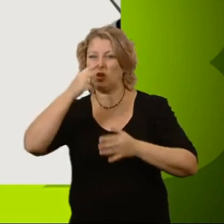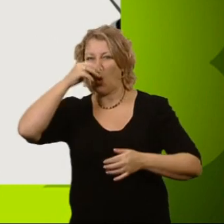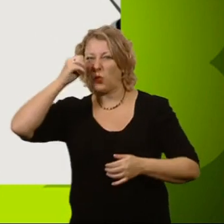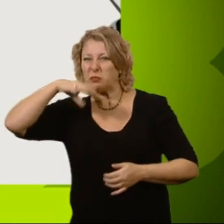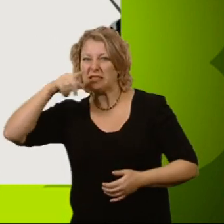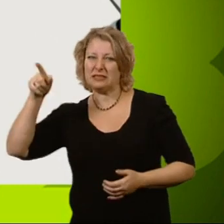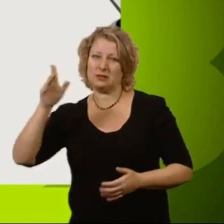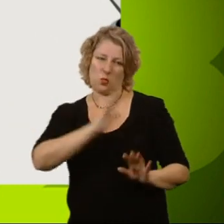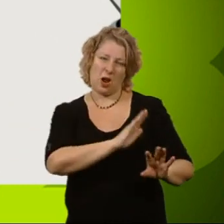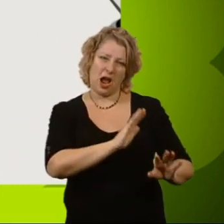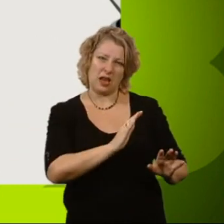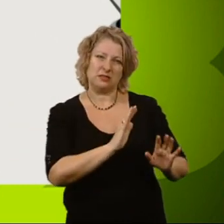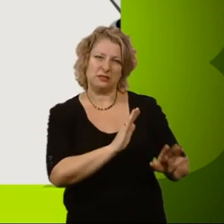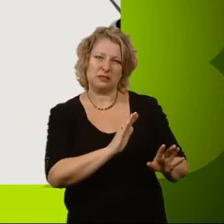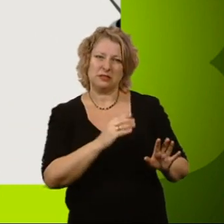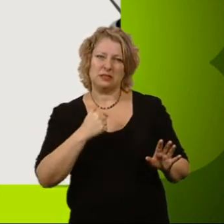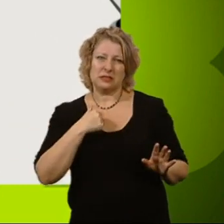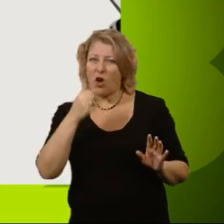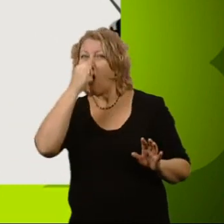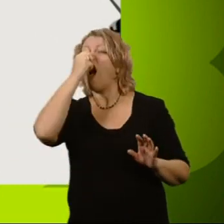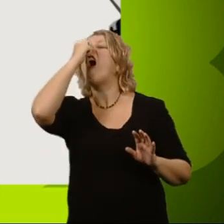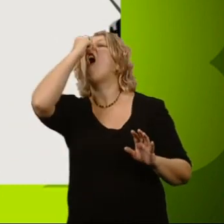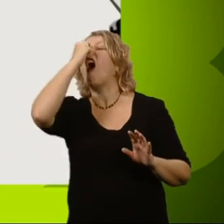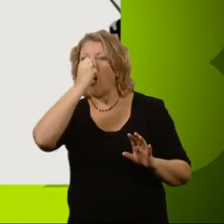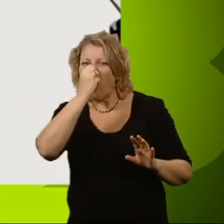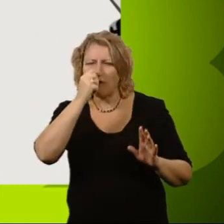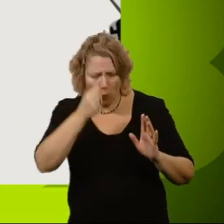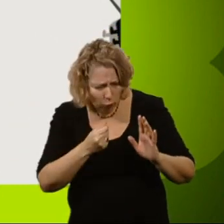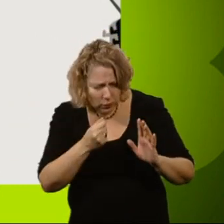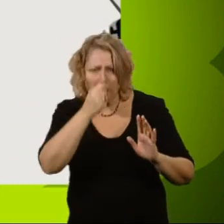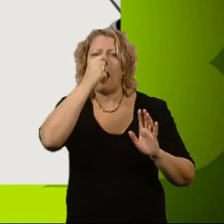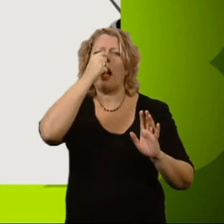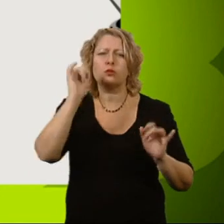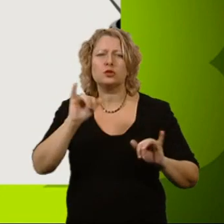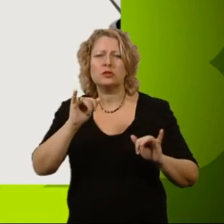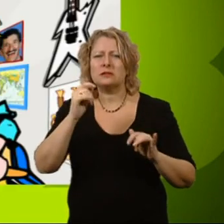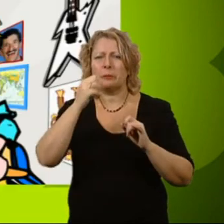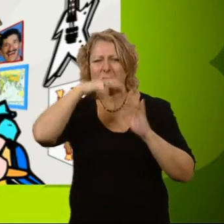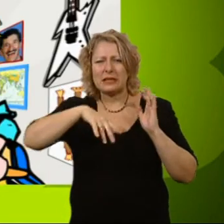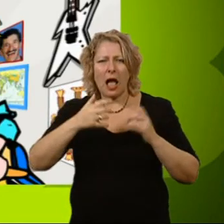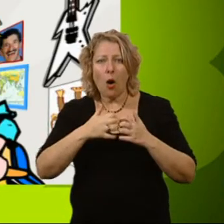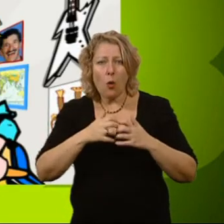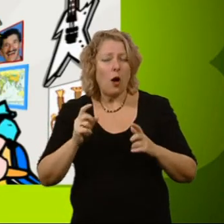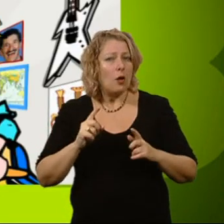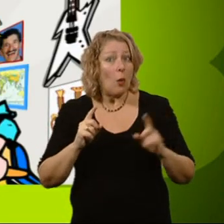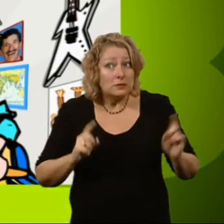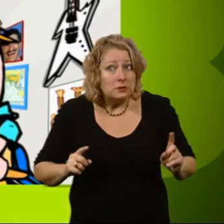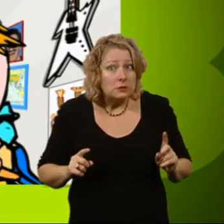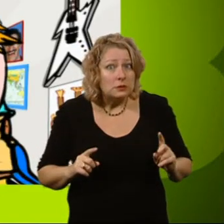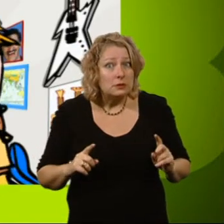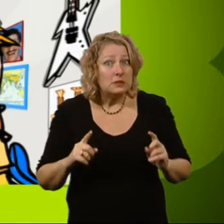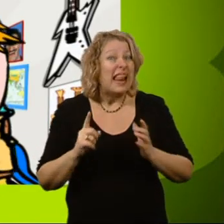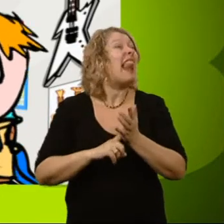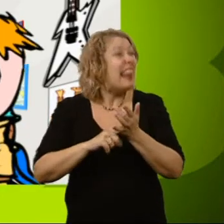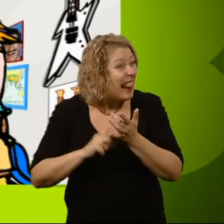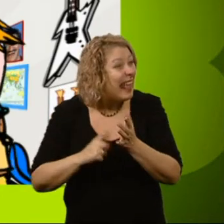Hold it right back, love. Or is it right forward? I never remember. How did it happen? What?